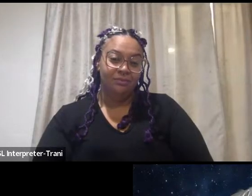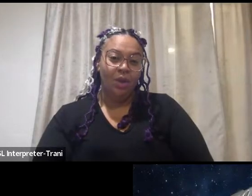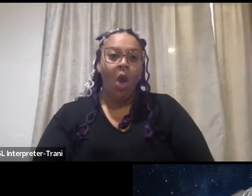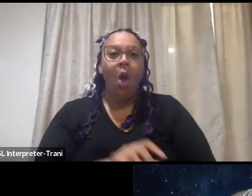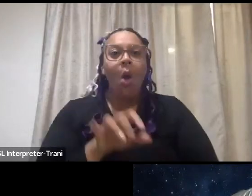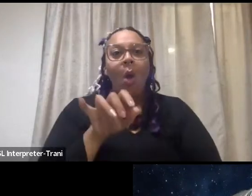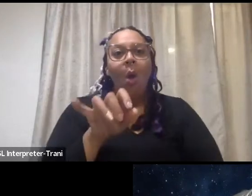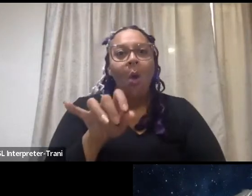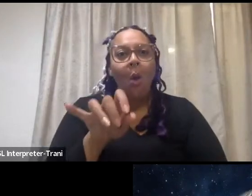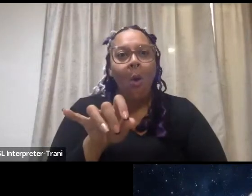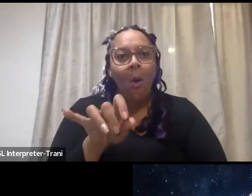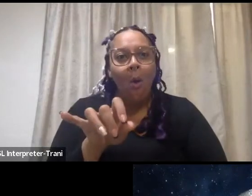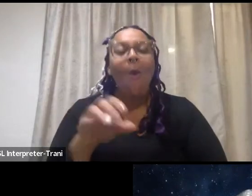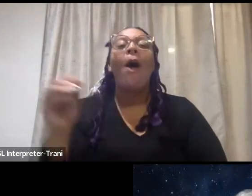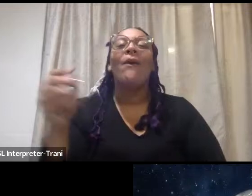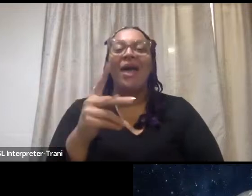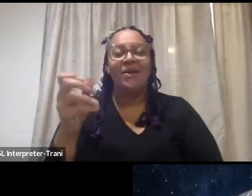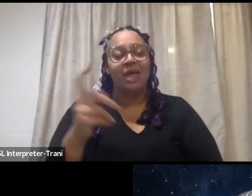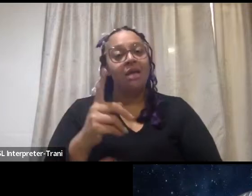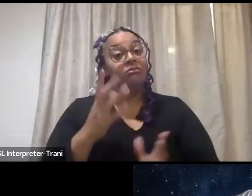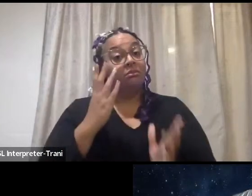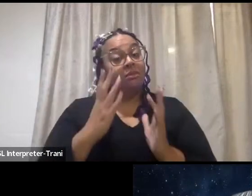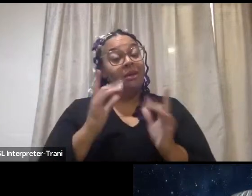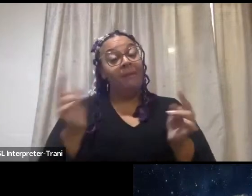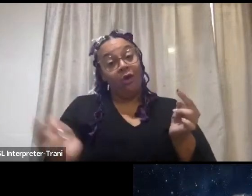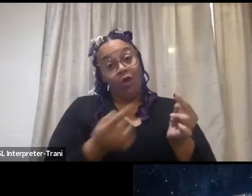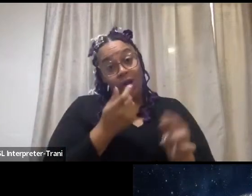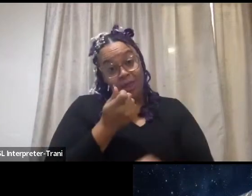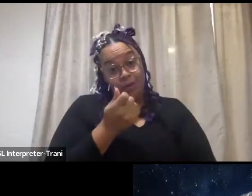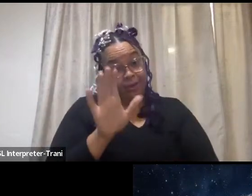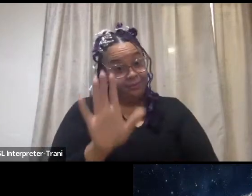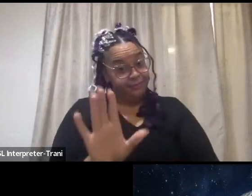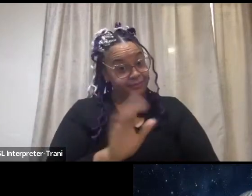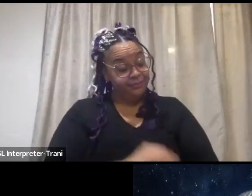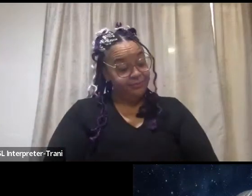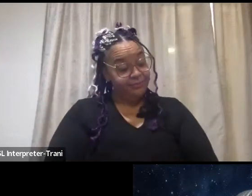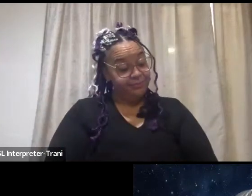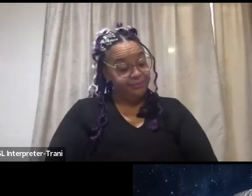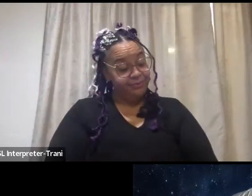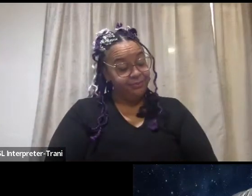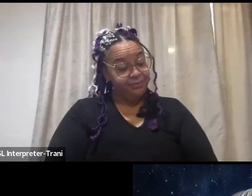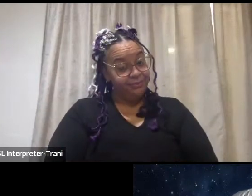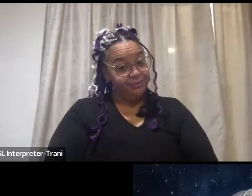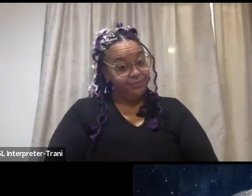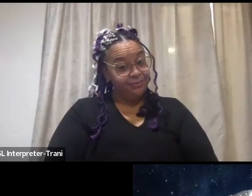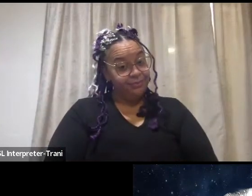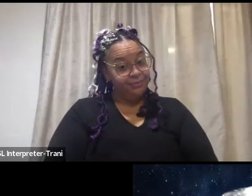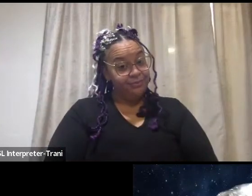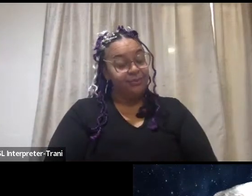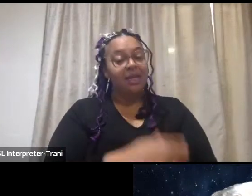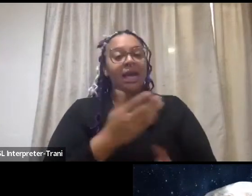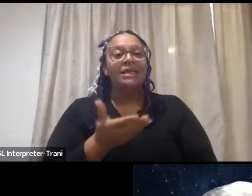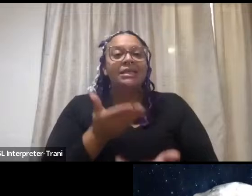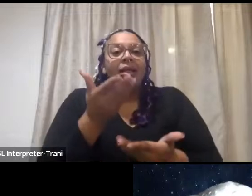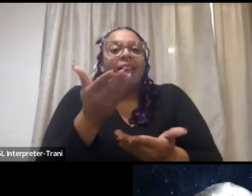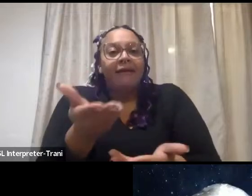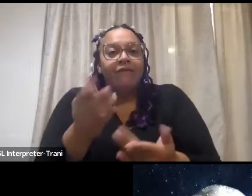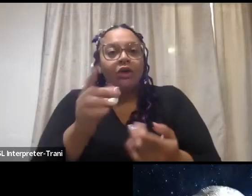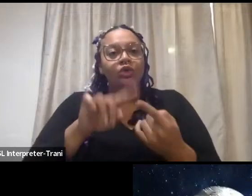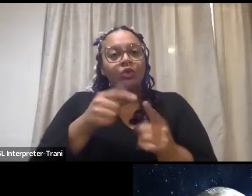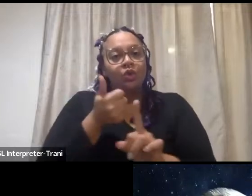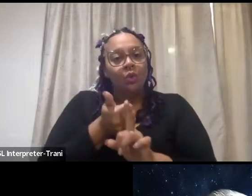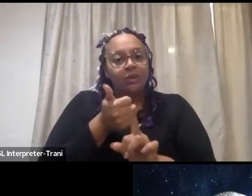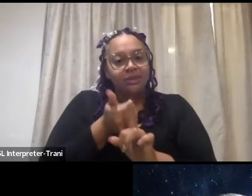Oof, oof. Okay, this one might sting a little bit, y'all. Okay. Deliver to yourself what